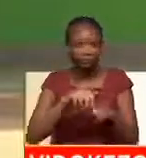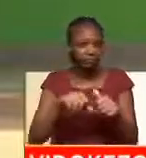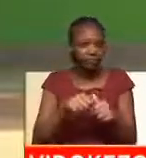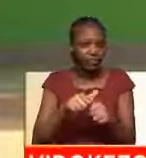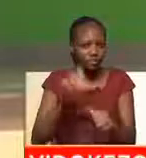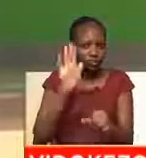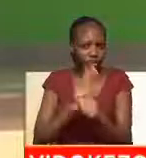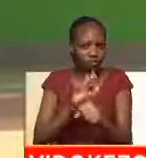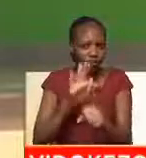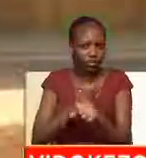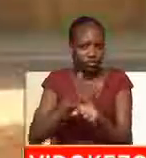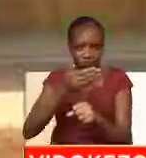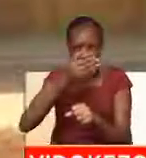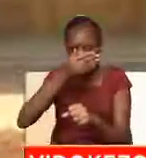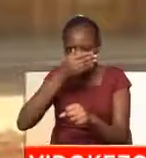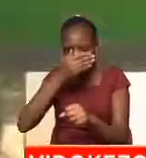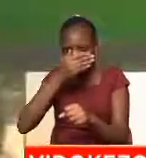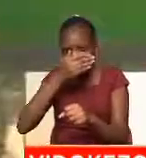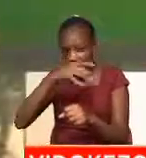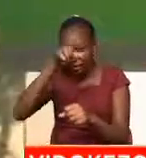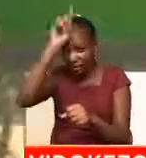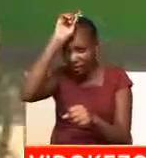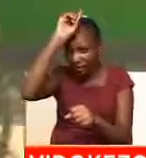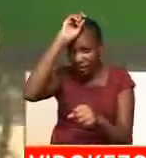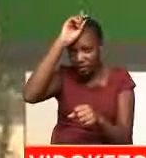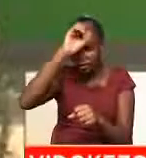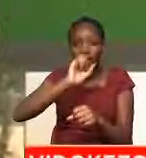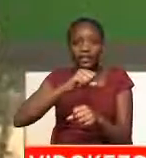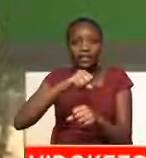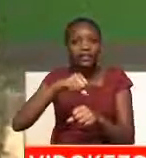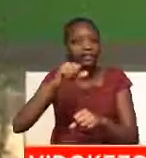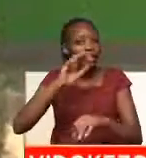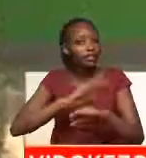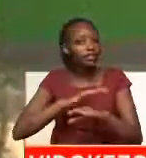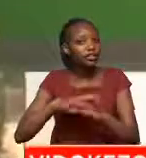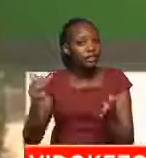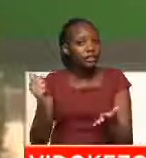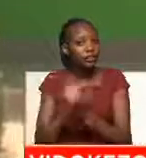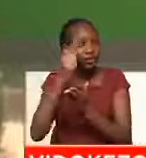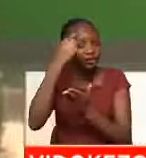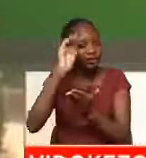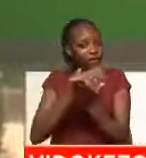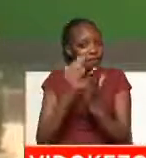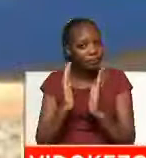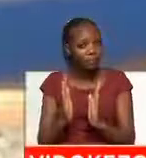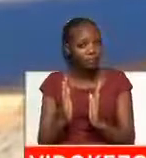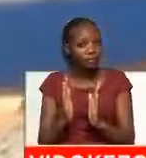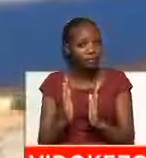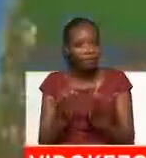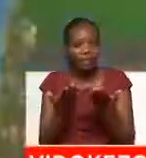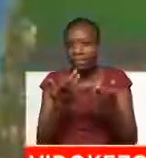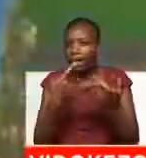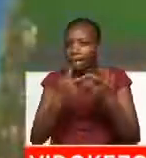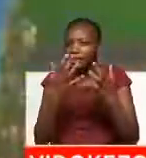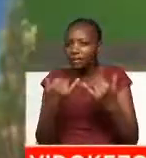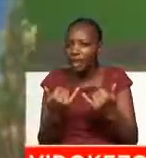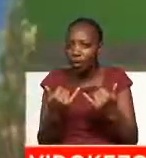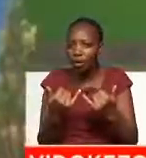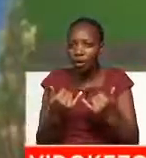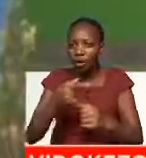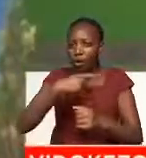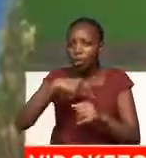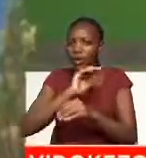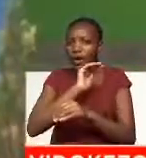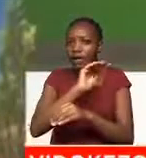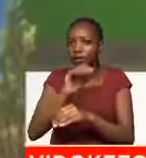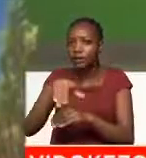face masks locally. Yes, it has generated employment for some people, especially during this COVID, but you call upon the Kenya